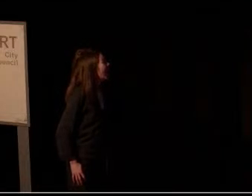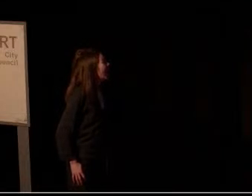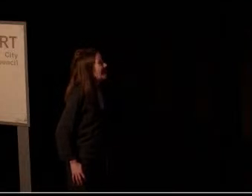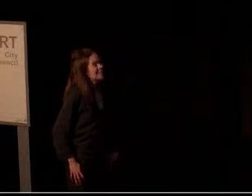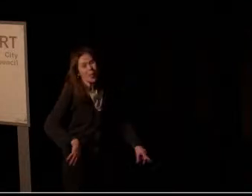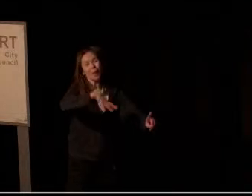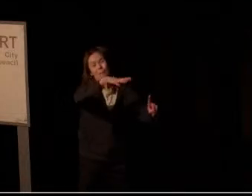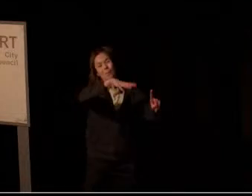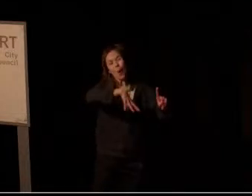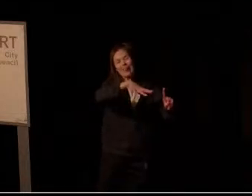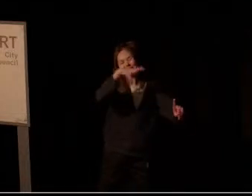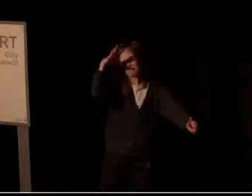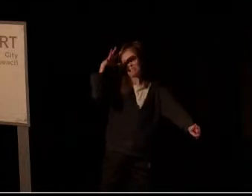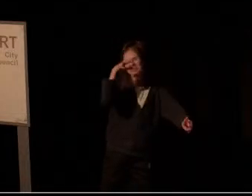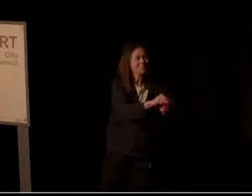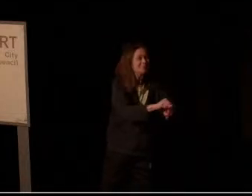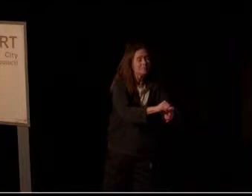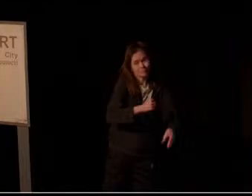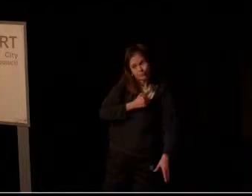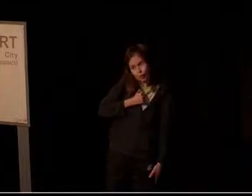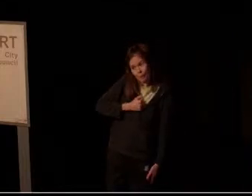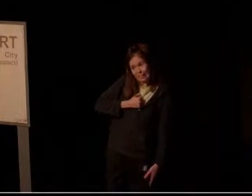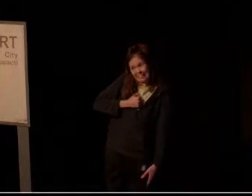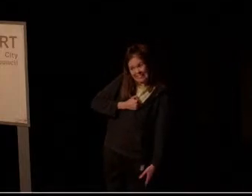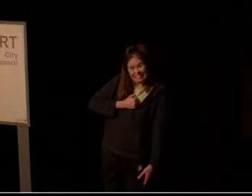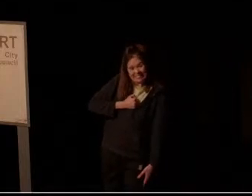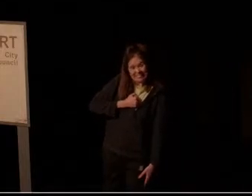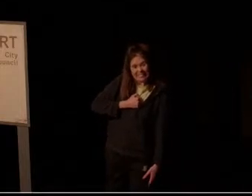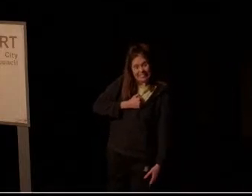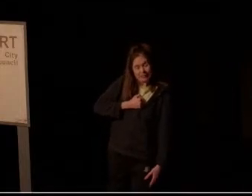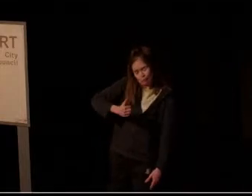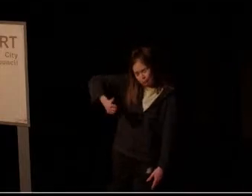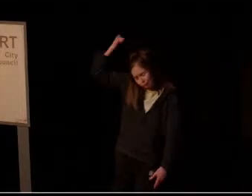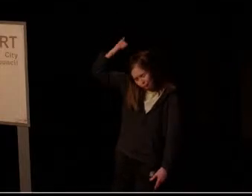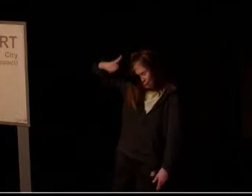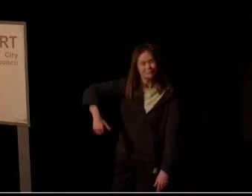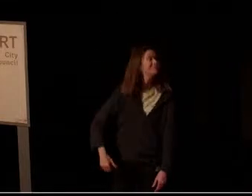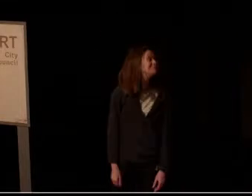Uncle Polixenes, I'm very sorry, but you are out.